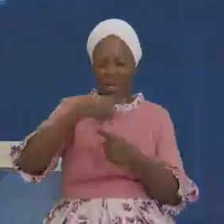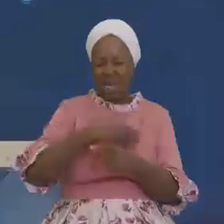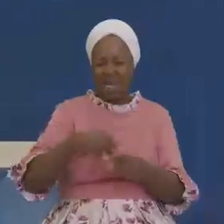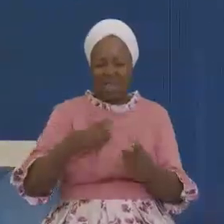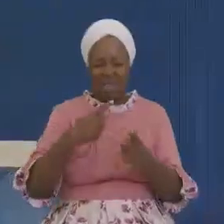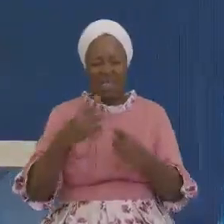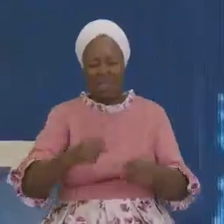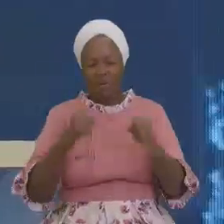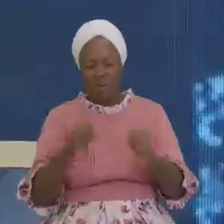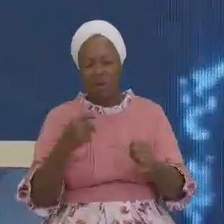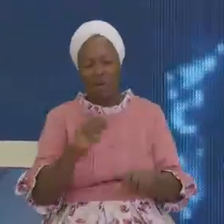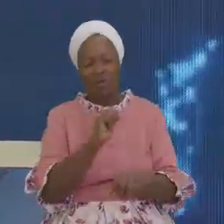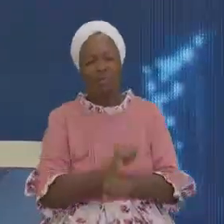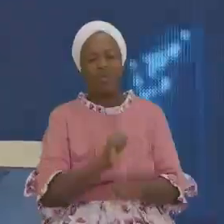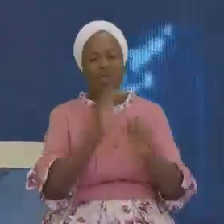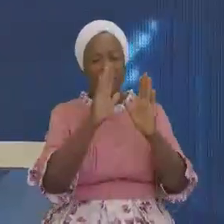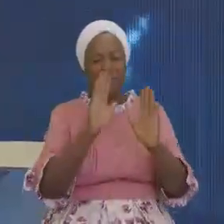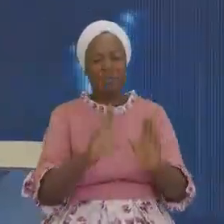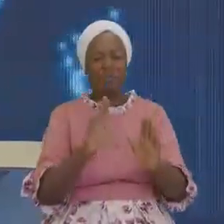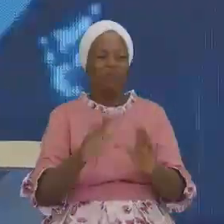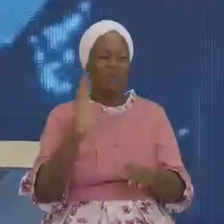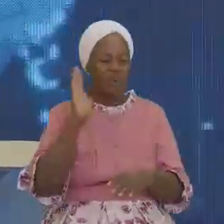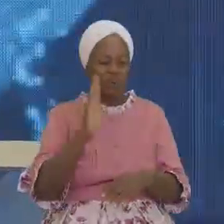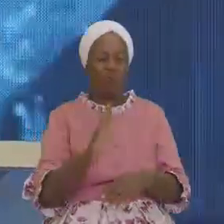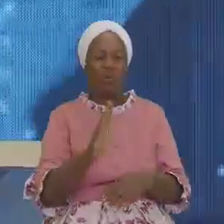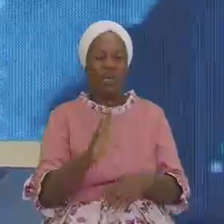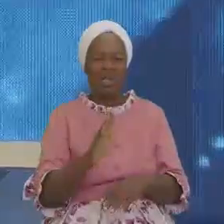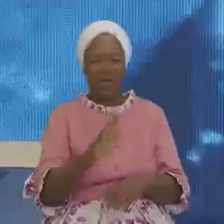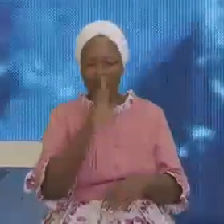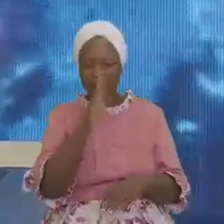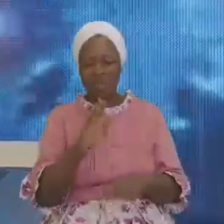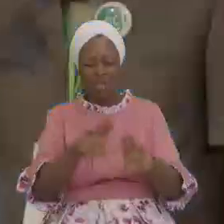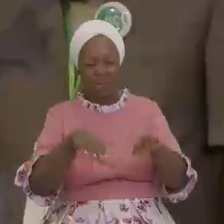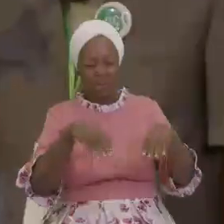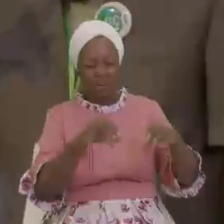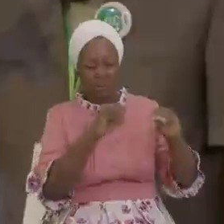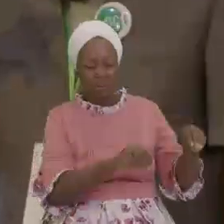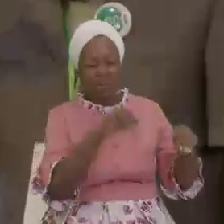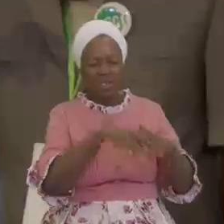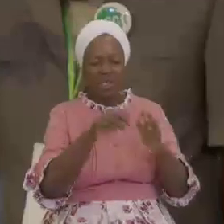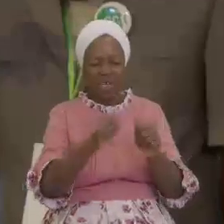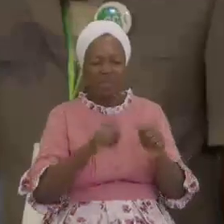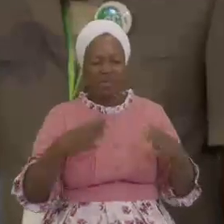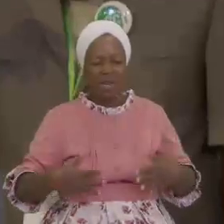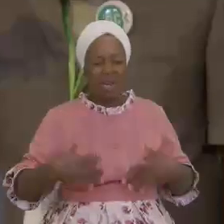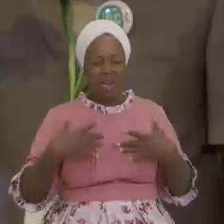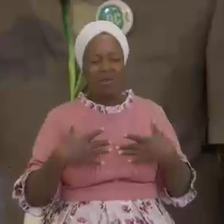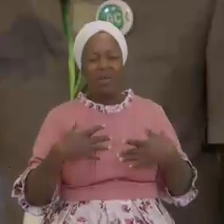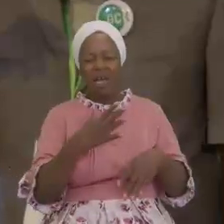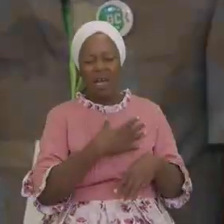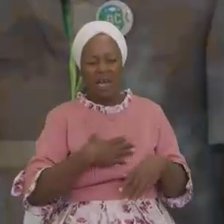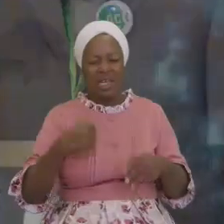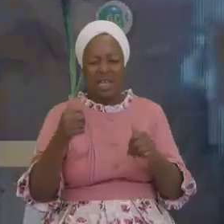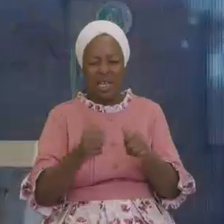miracle will be deposited in every life. And